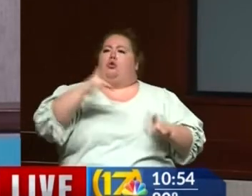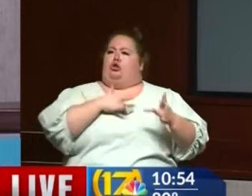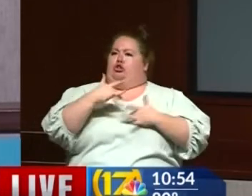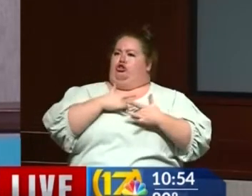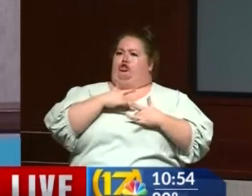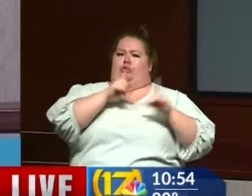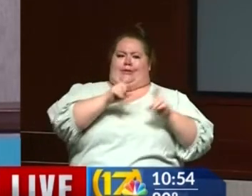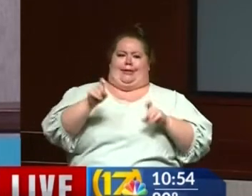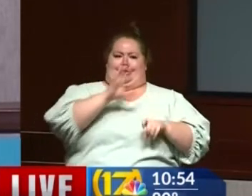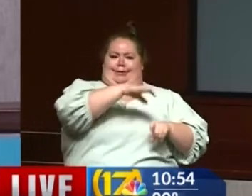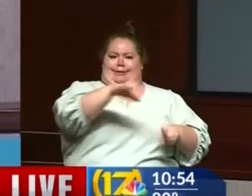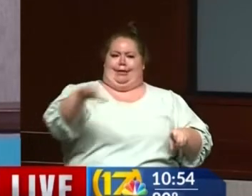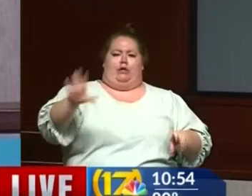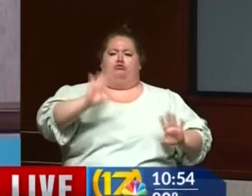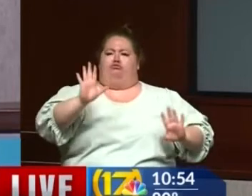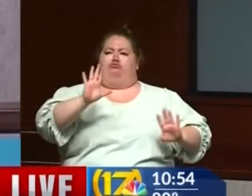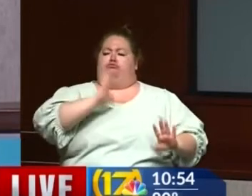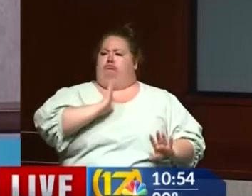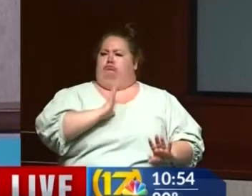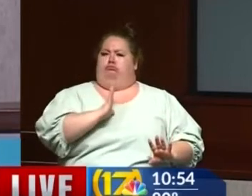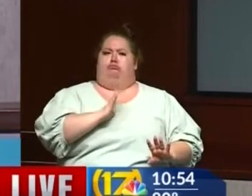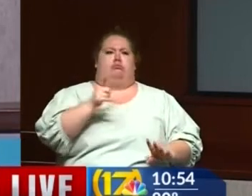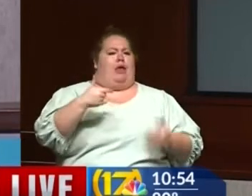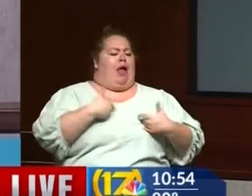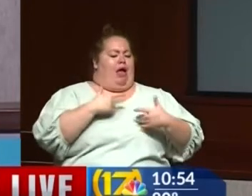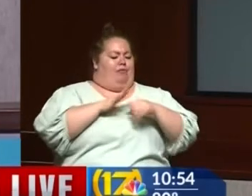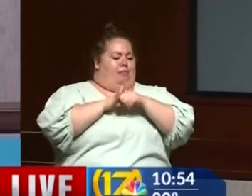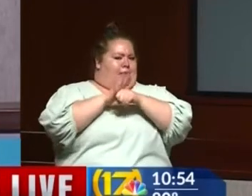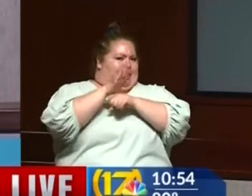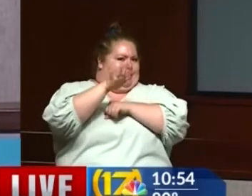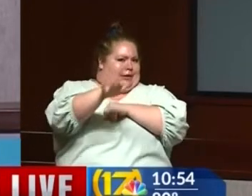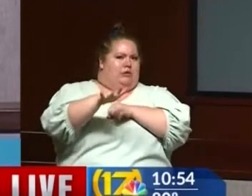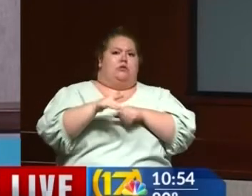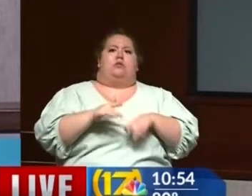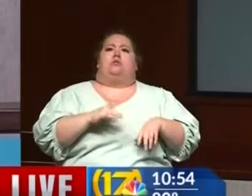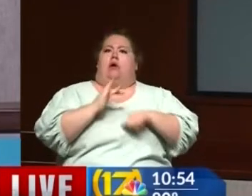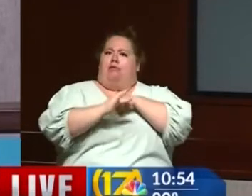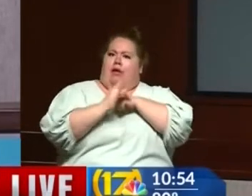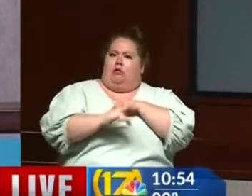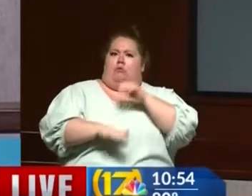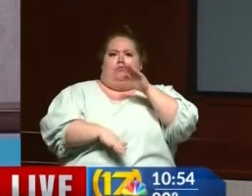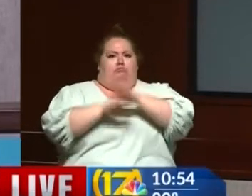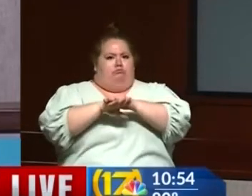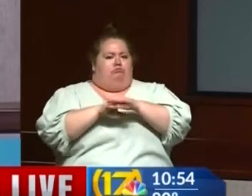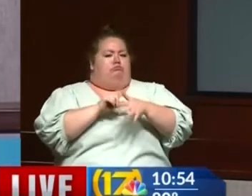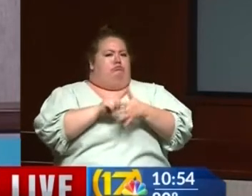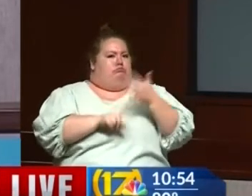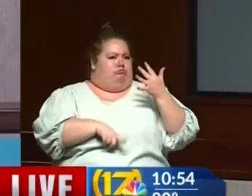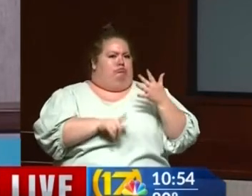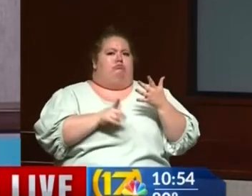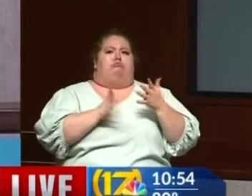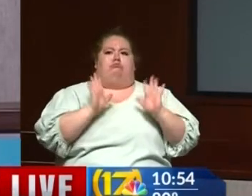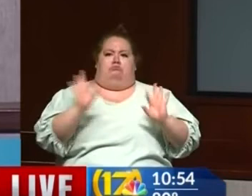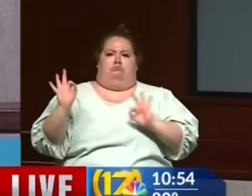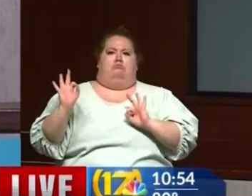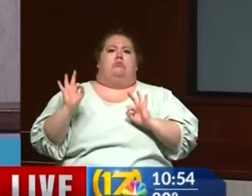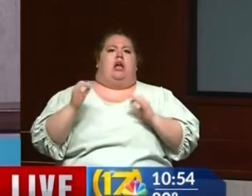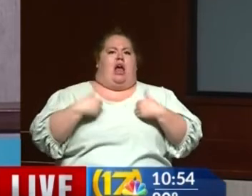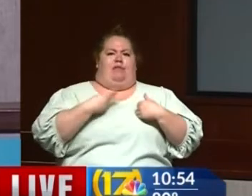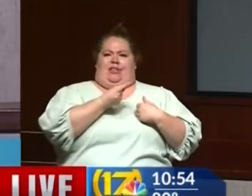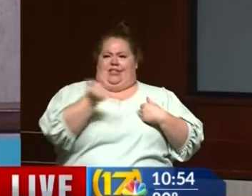currently have a considerable amount of capacity, and we have several of them throughout the